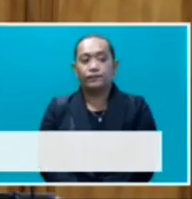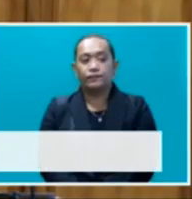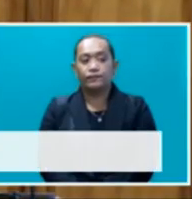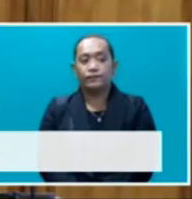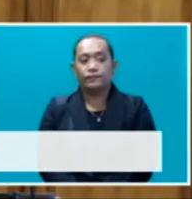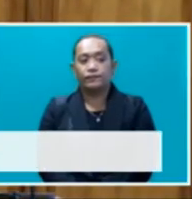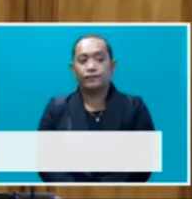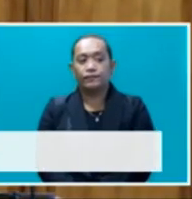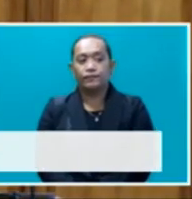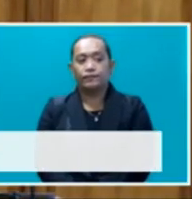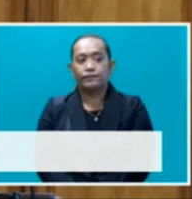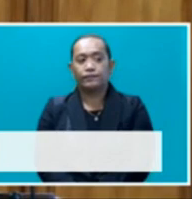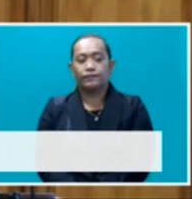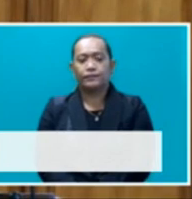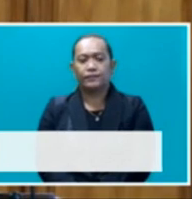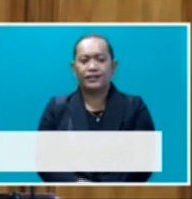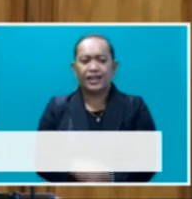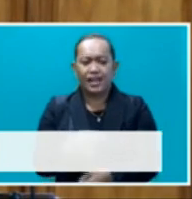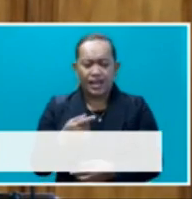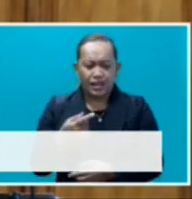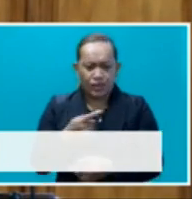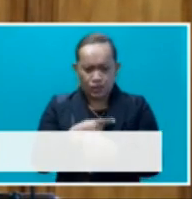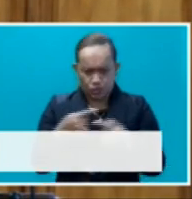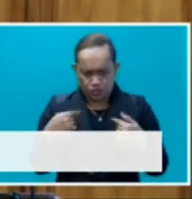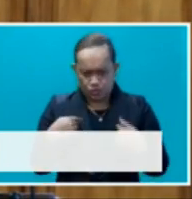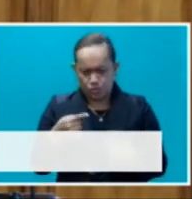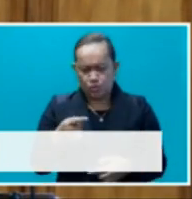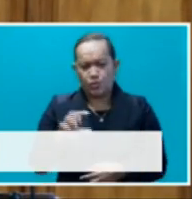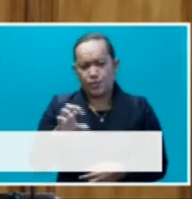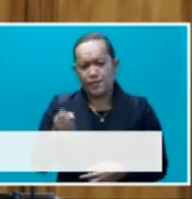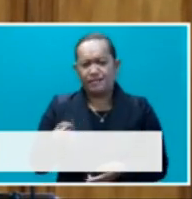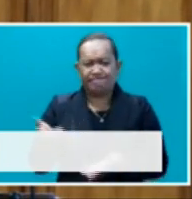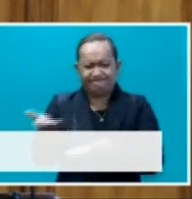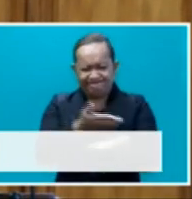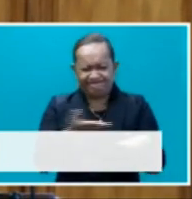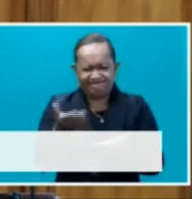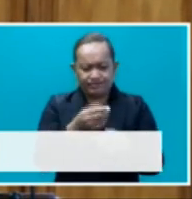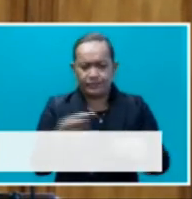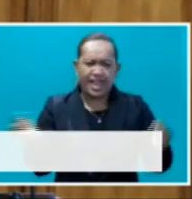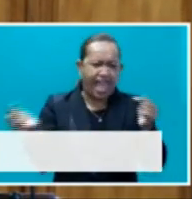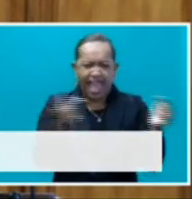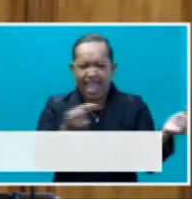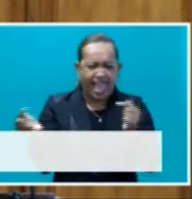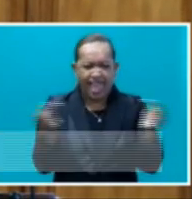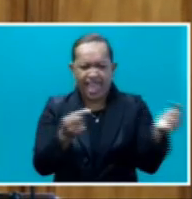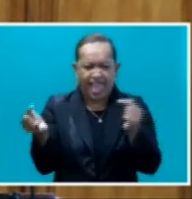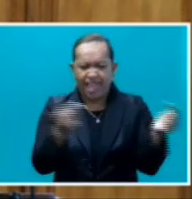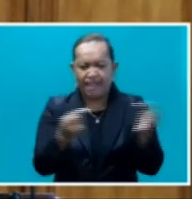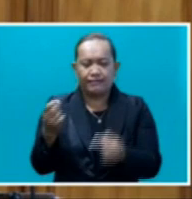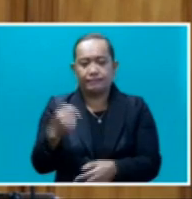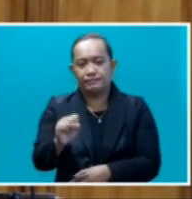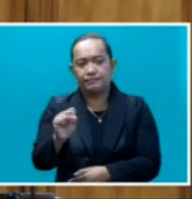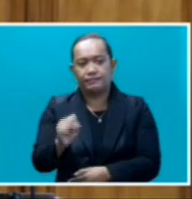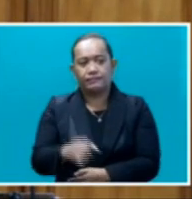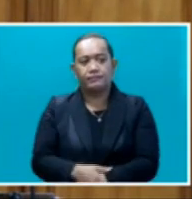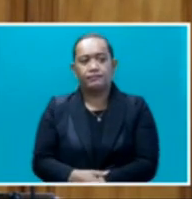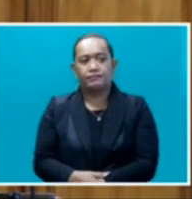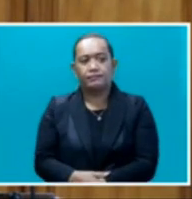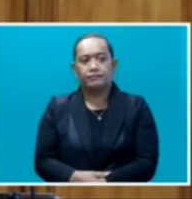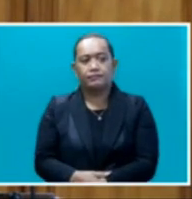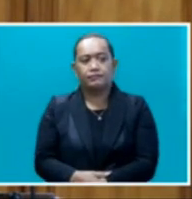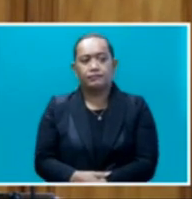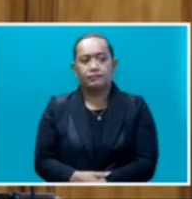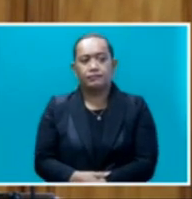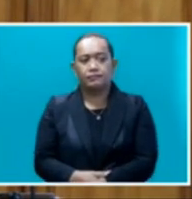have constructive discussions. Let us not argue for the sake of arguing. Let us not set up